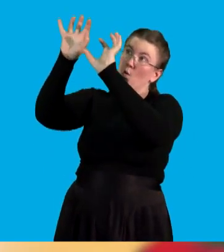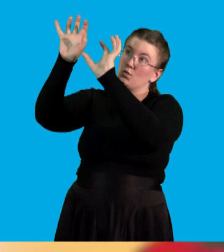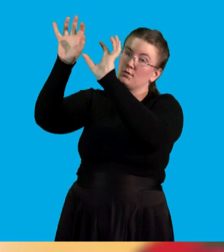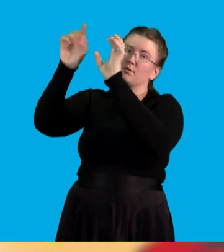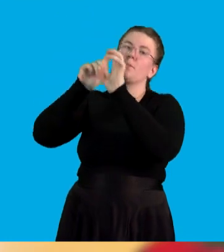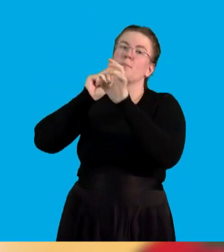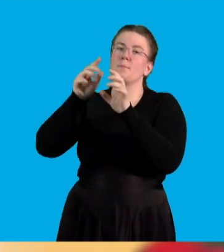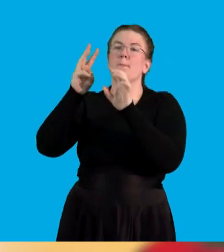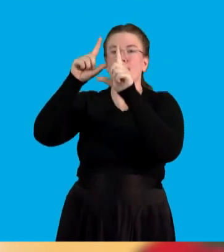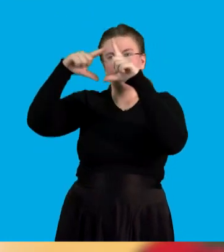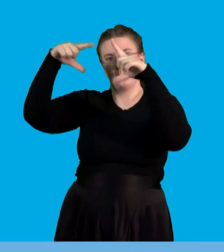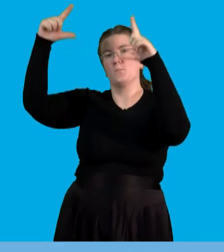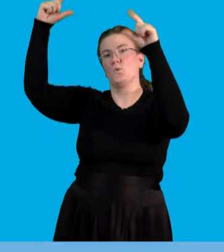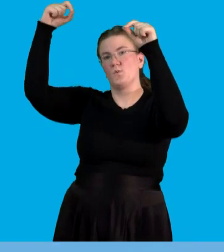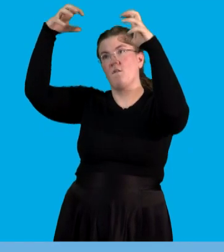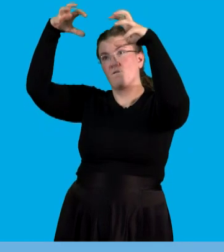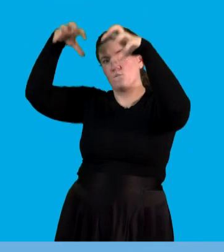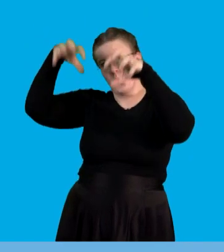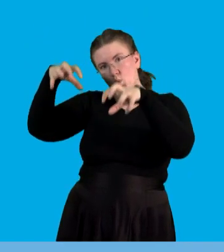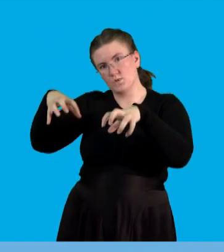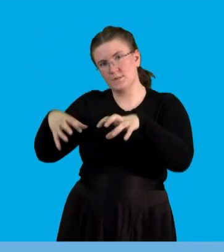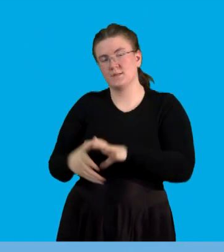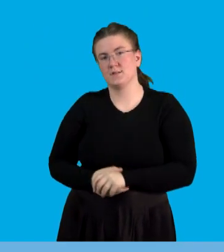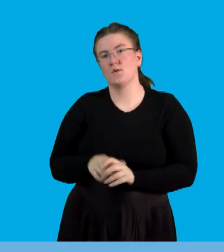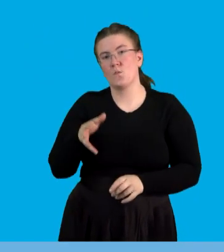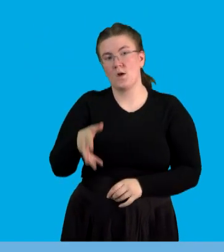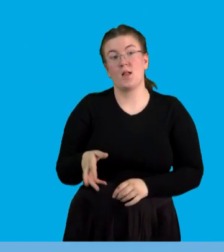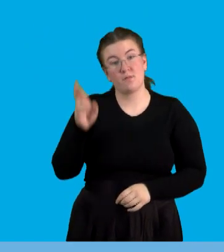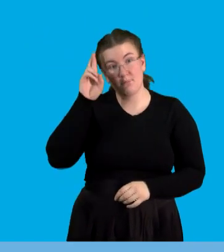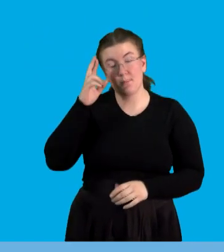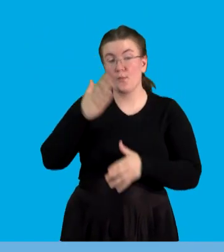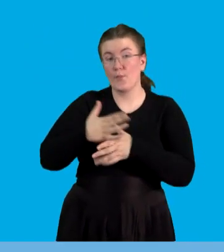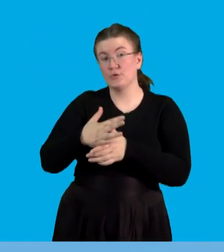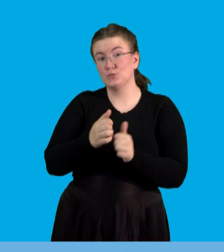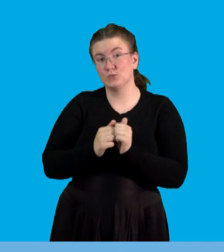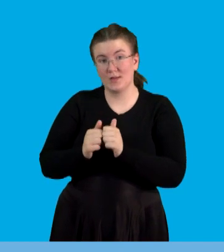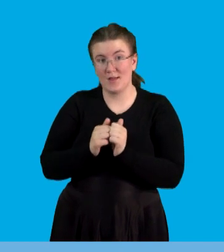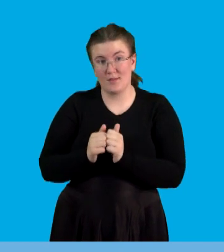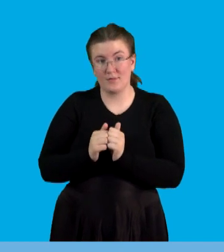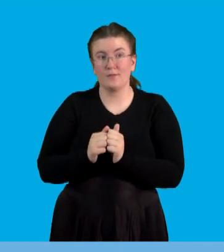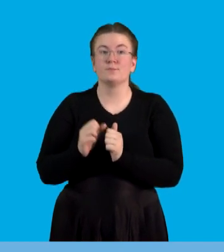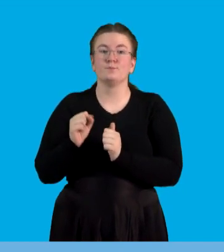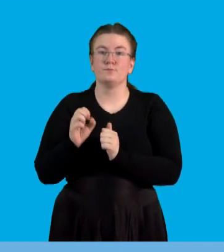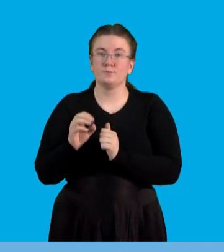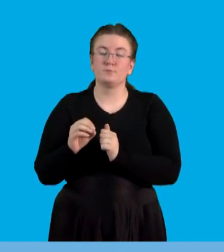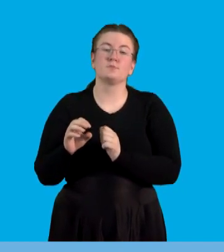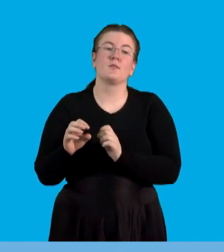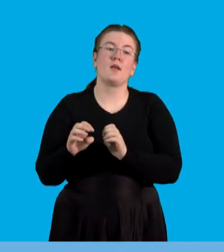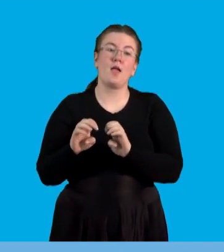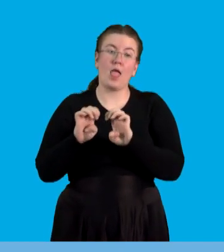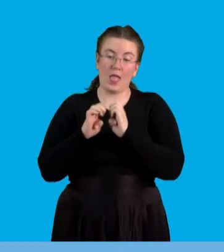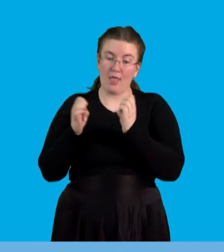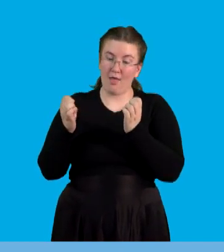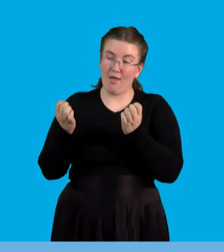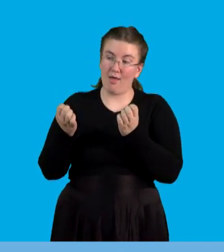an opposite direction. Remember, the forces are always acting in pairs. So this force pulls the moon towards the Earth so that